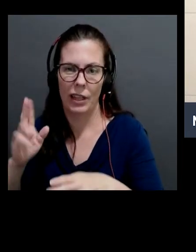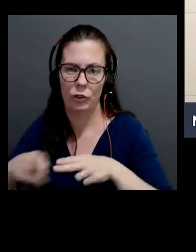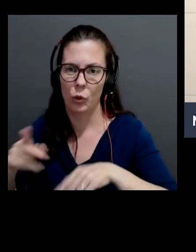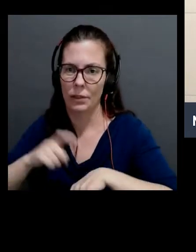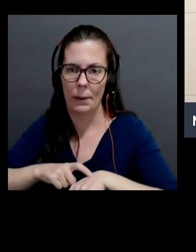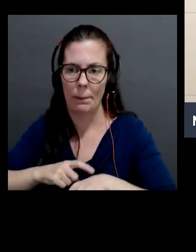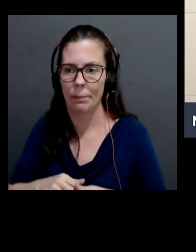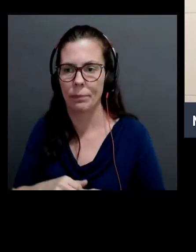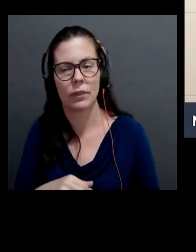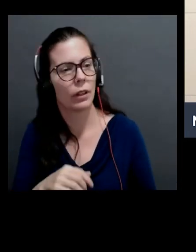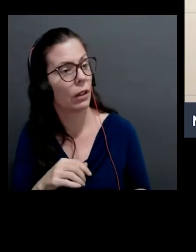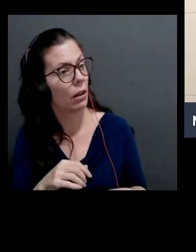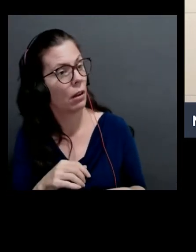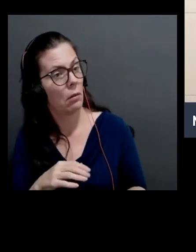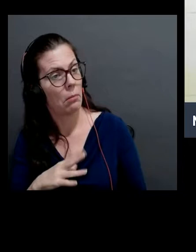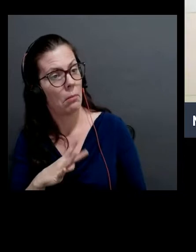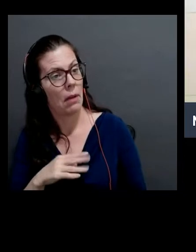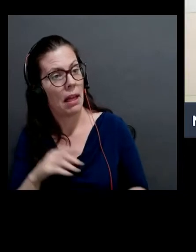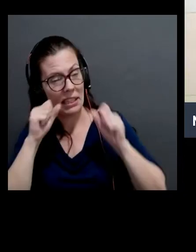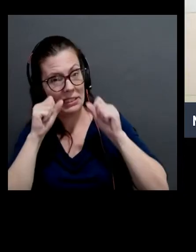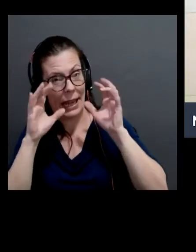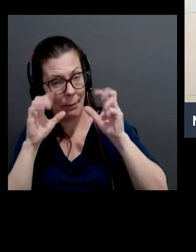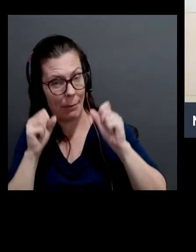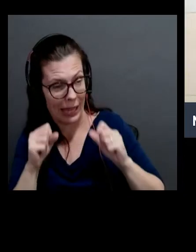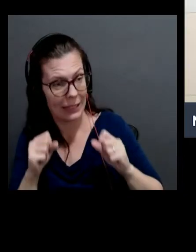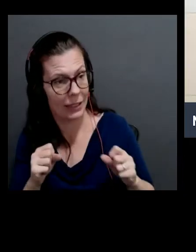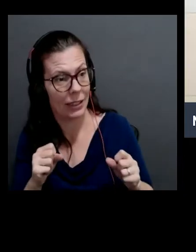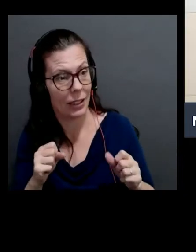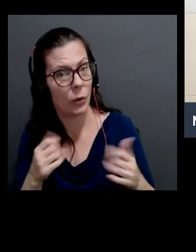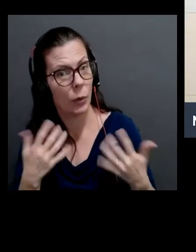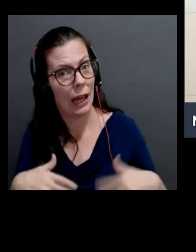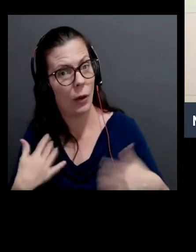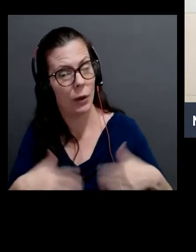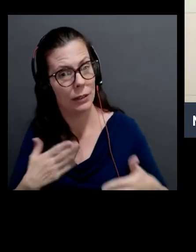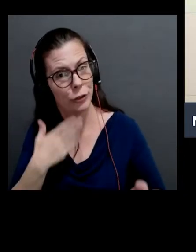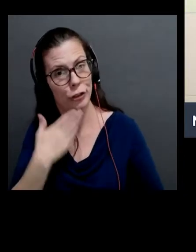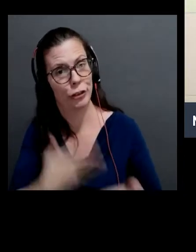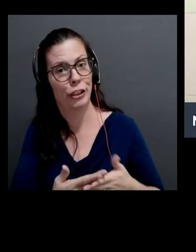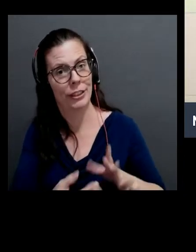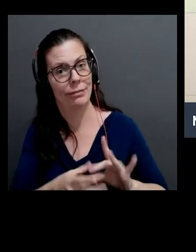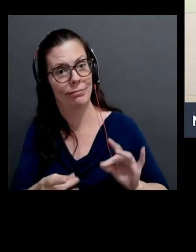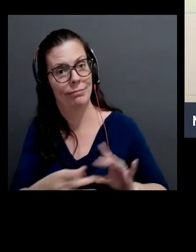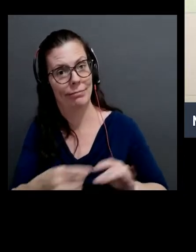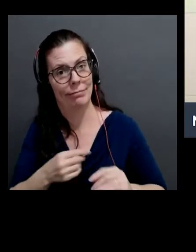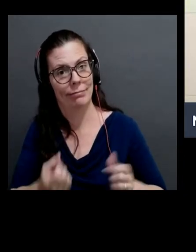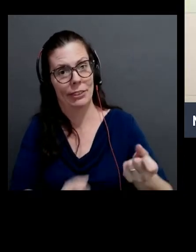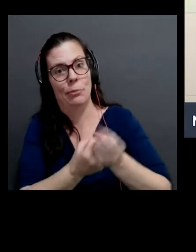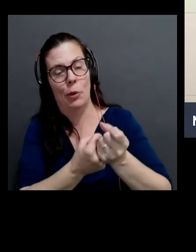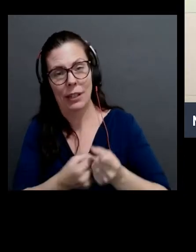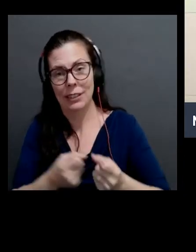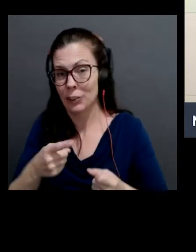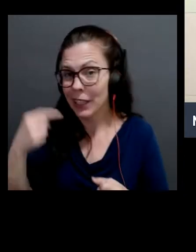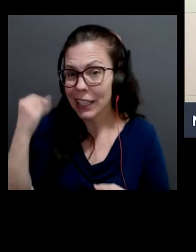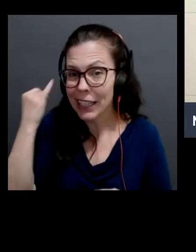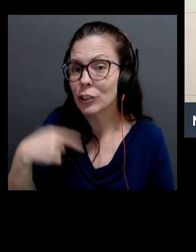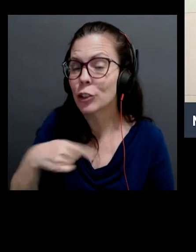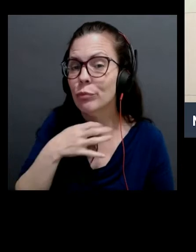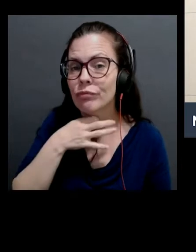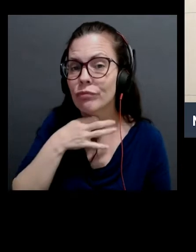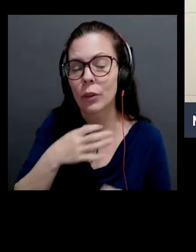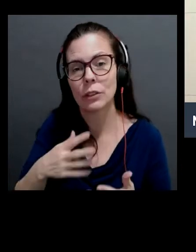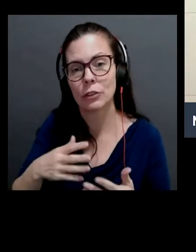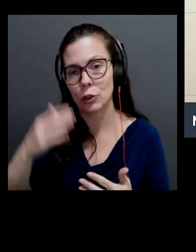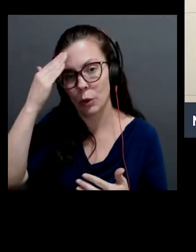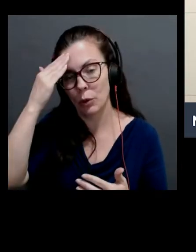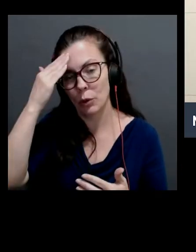Oh, that's amazing. That's quite the testimony. So, if you are interested in learning a little bit more about EdStart, make